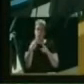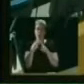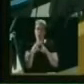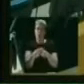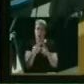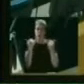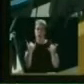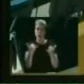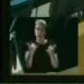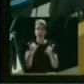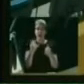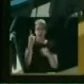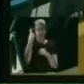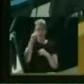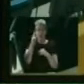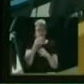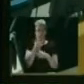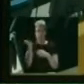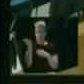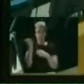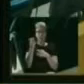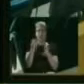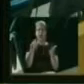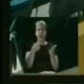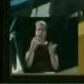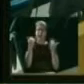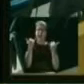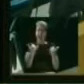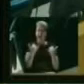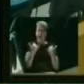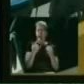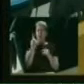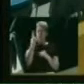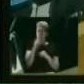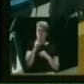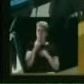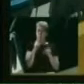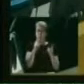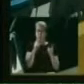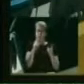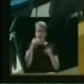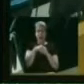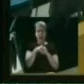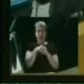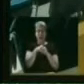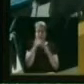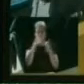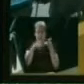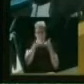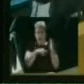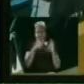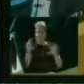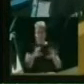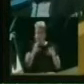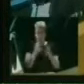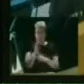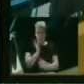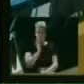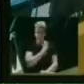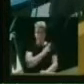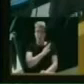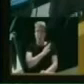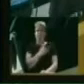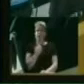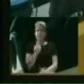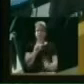as now for then, and that it is here to be a corrective action by the board. All that being